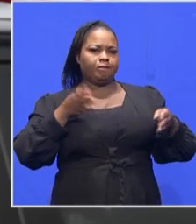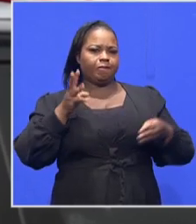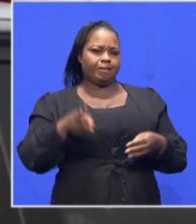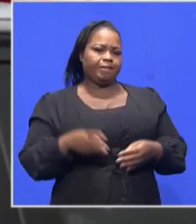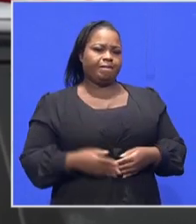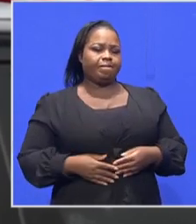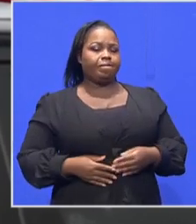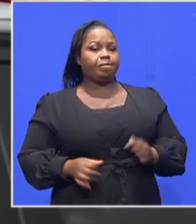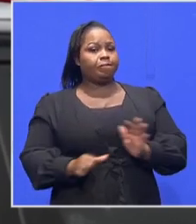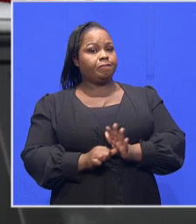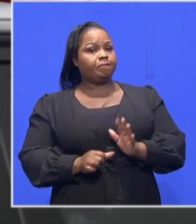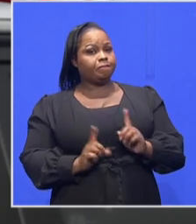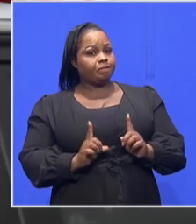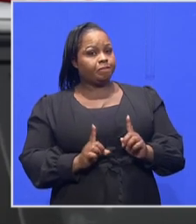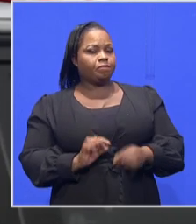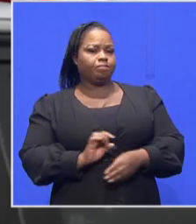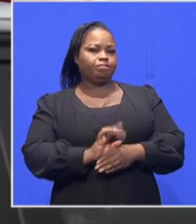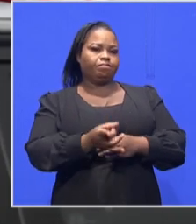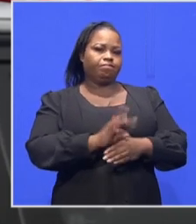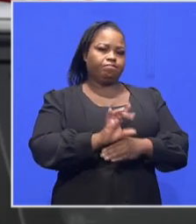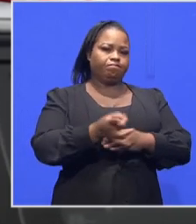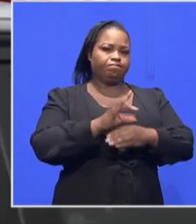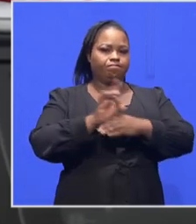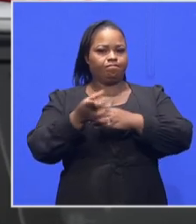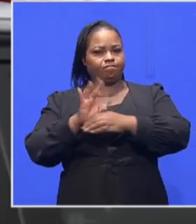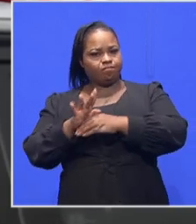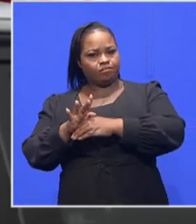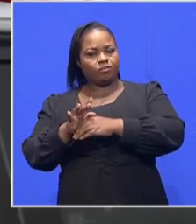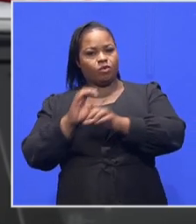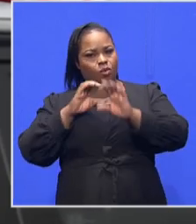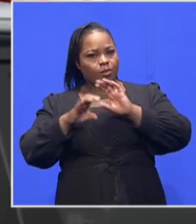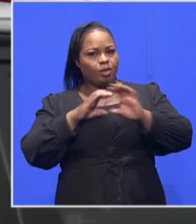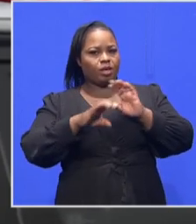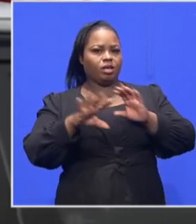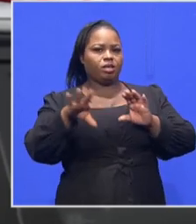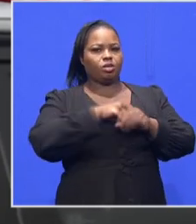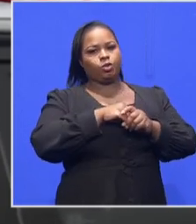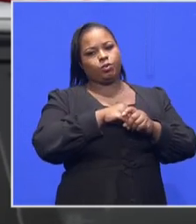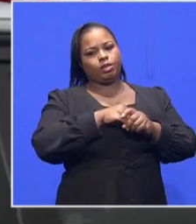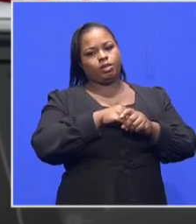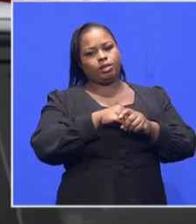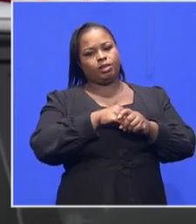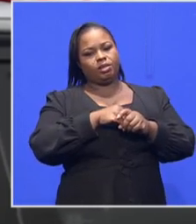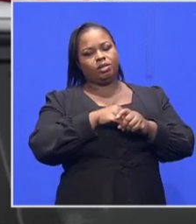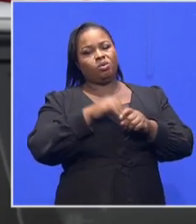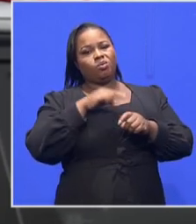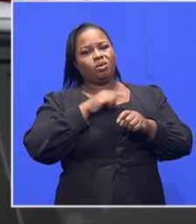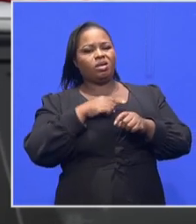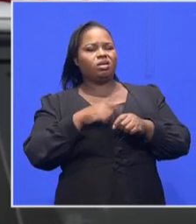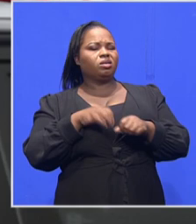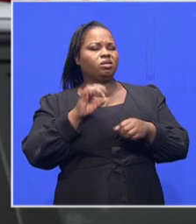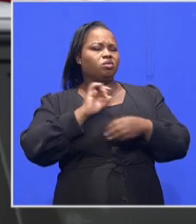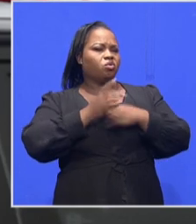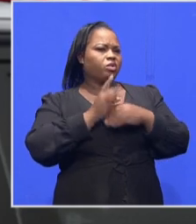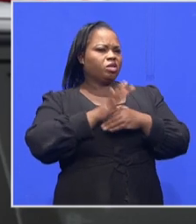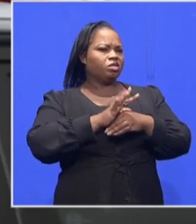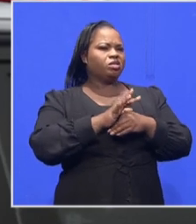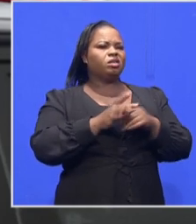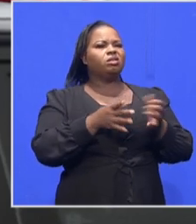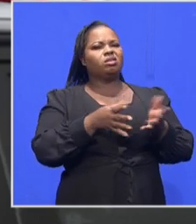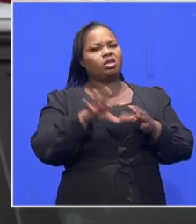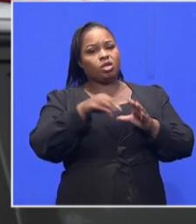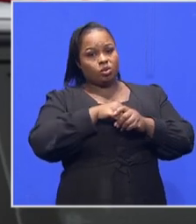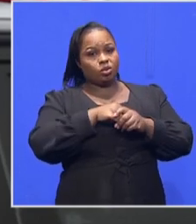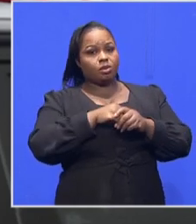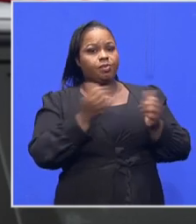the important part is consult, communicate and include. Based on community consultation, we've already declared a